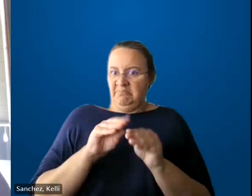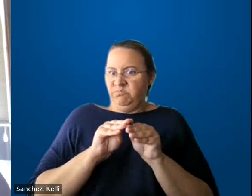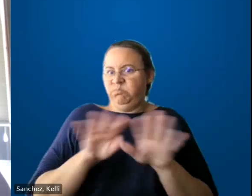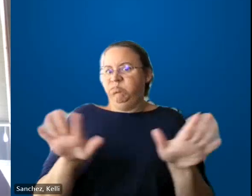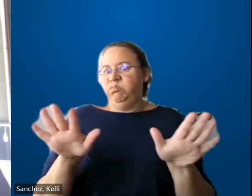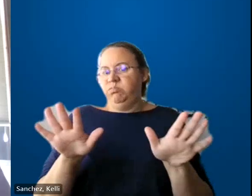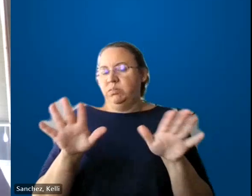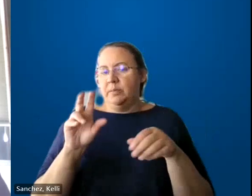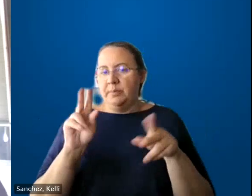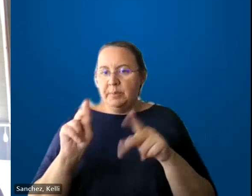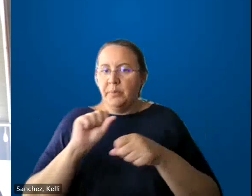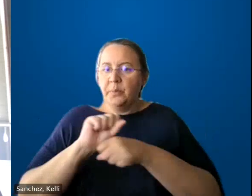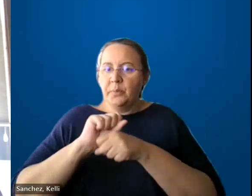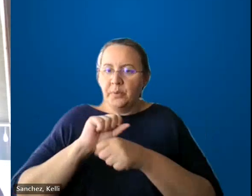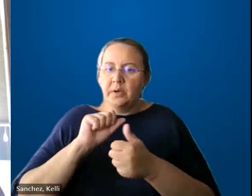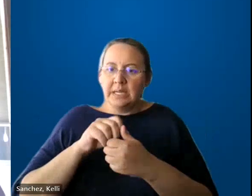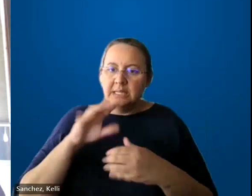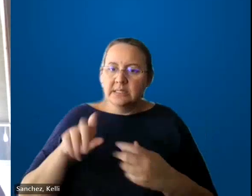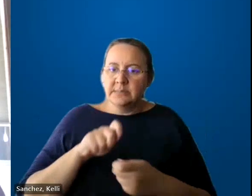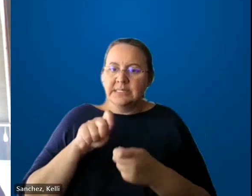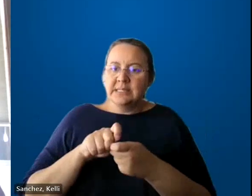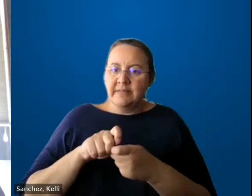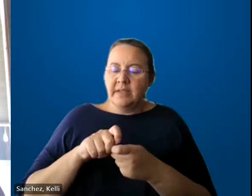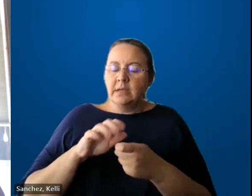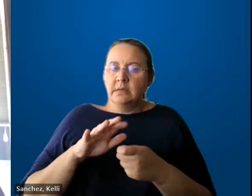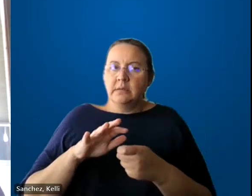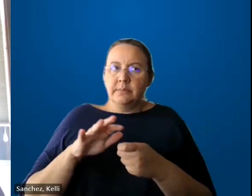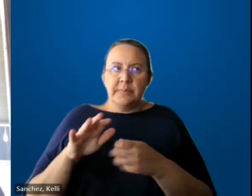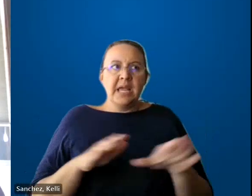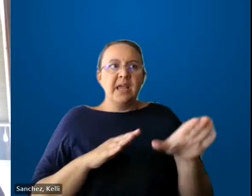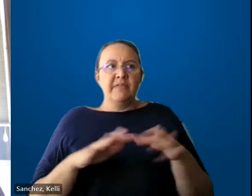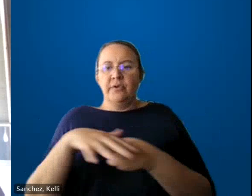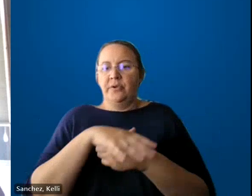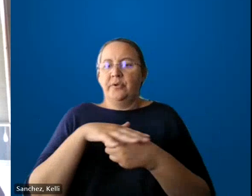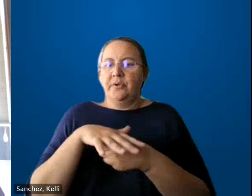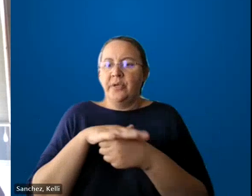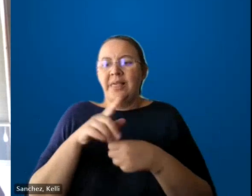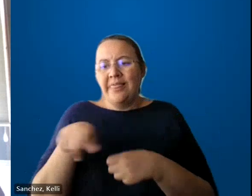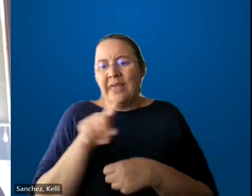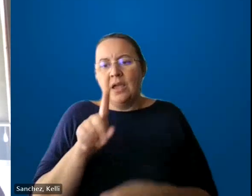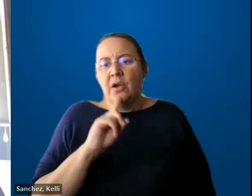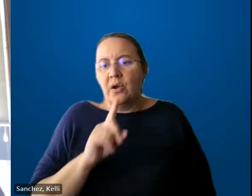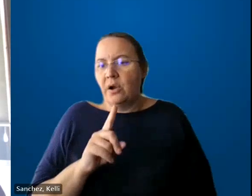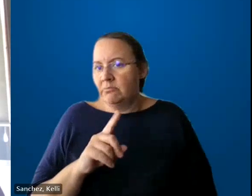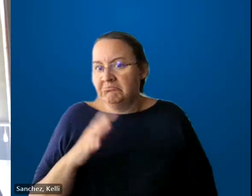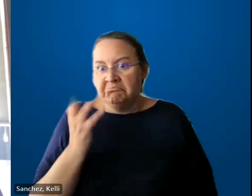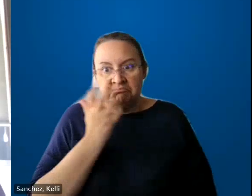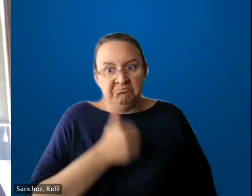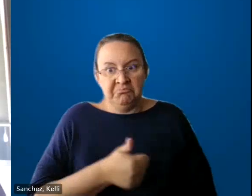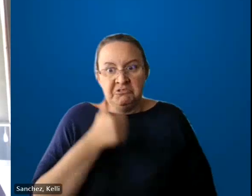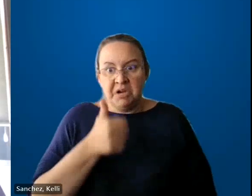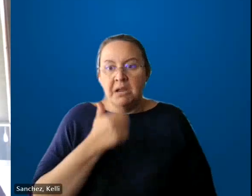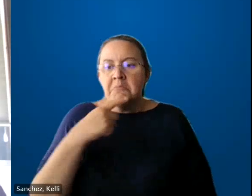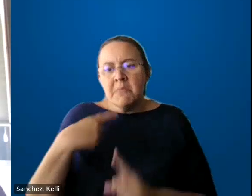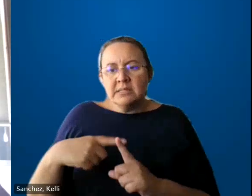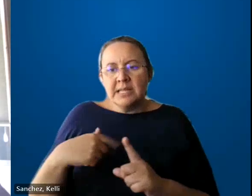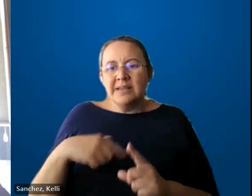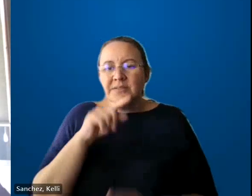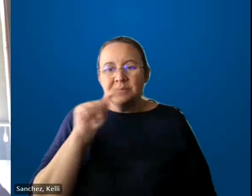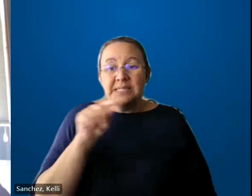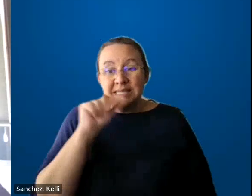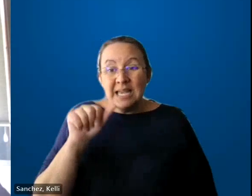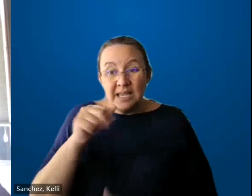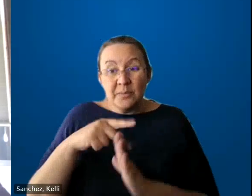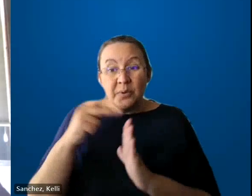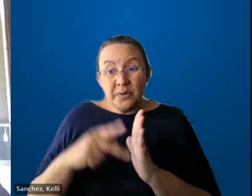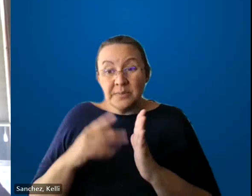in the behavioral health space specifically. And they are really great. I think they even have some TA programs